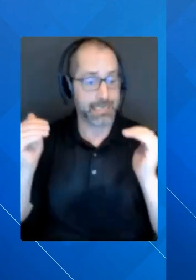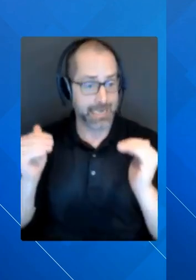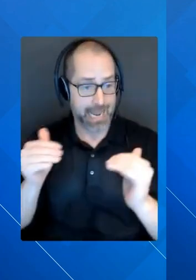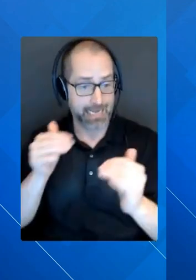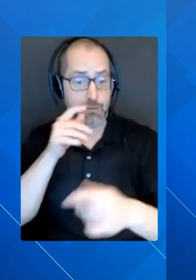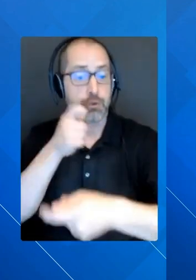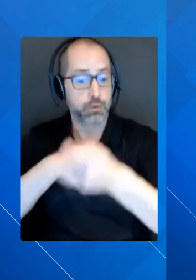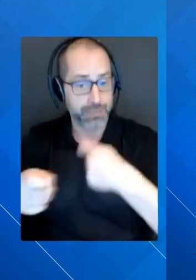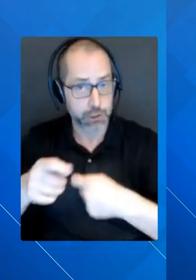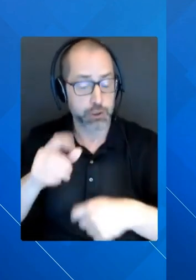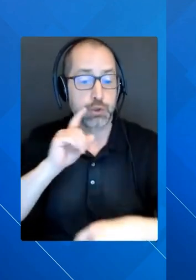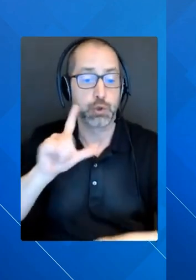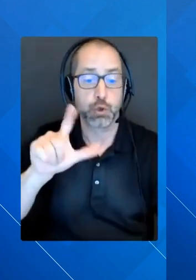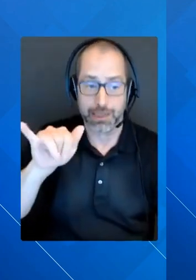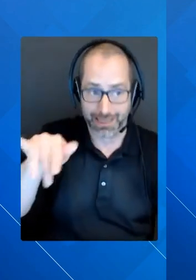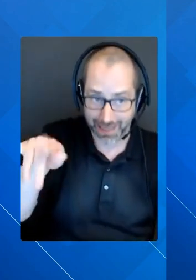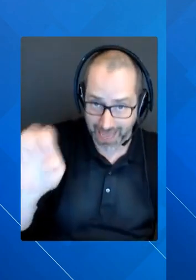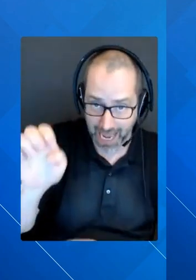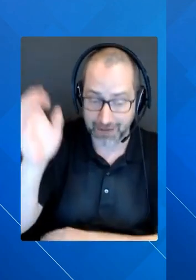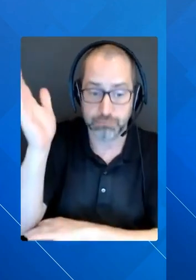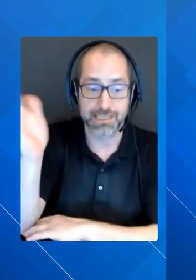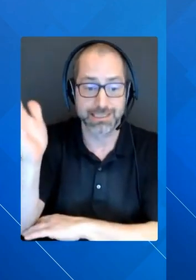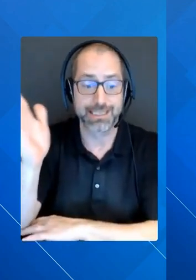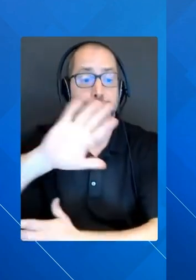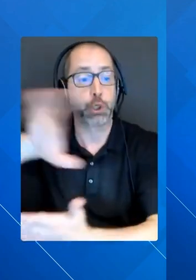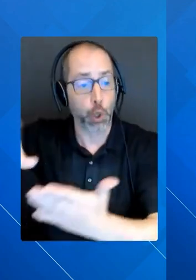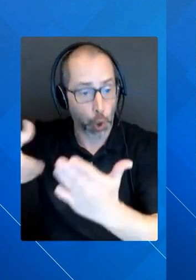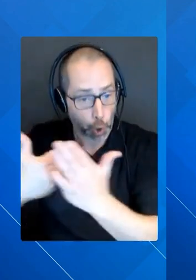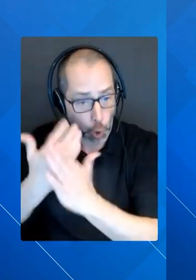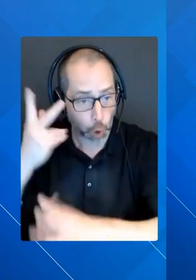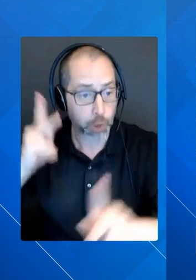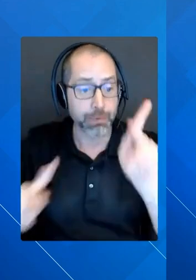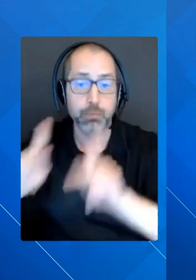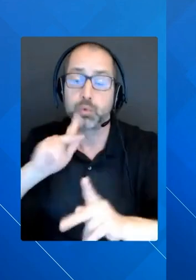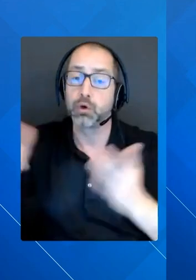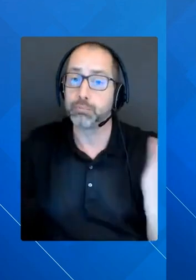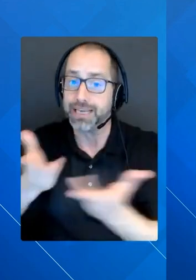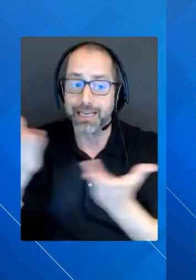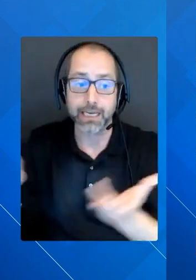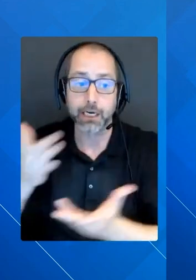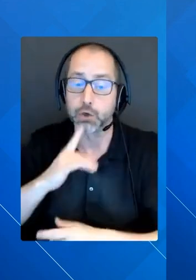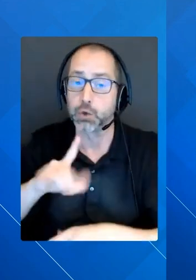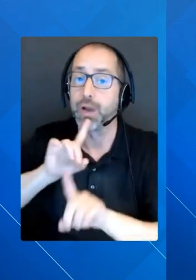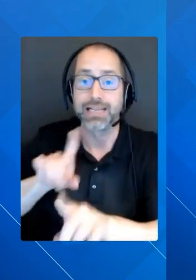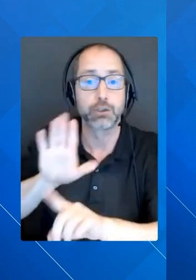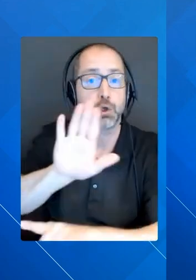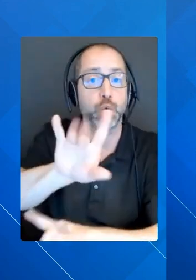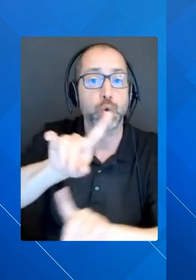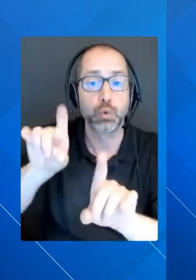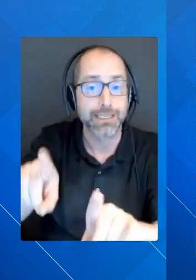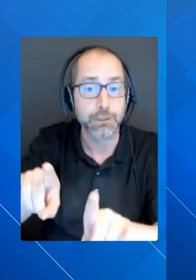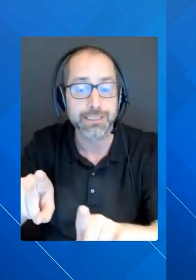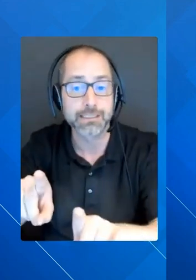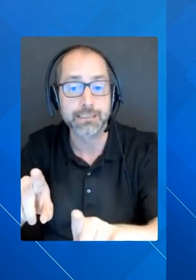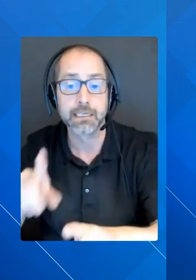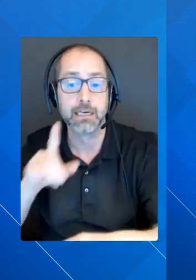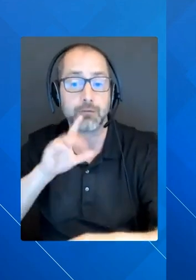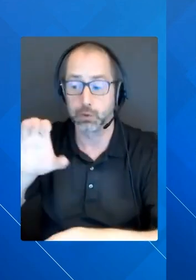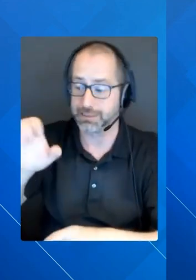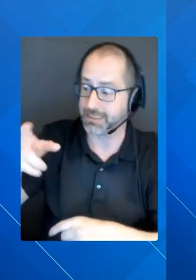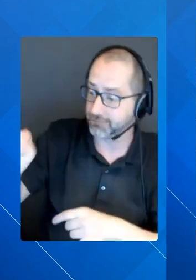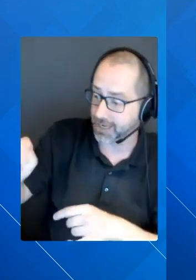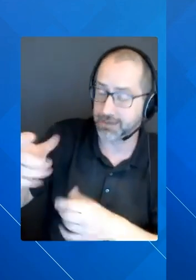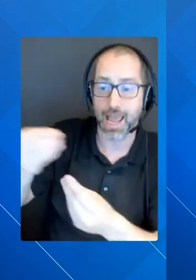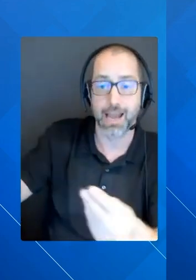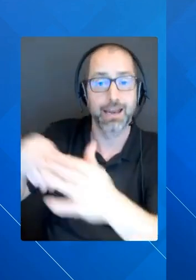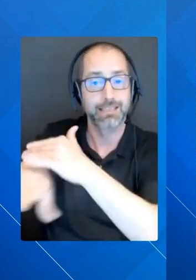us from the presentation will be here to answer any questions that you might have about Cvent and accessibility and accessible events. So thank